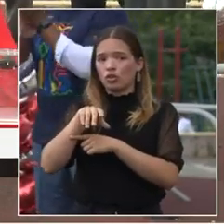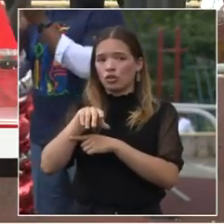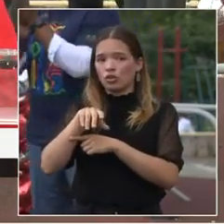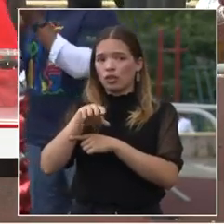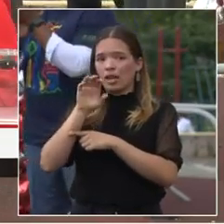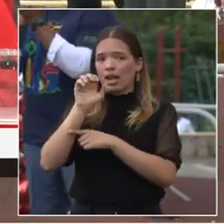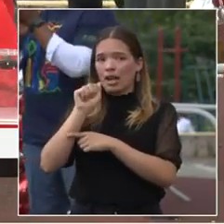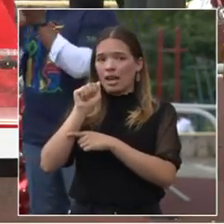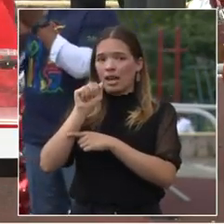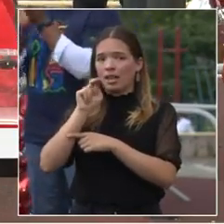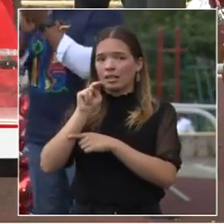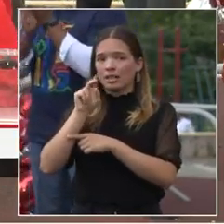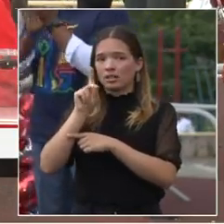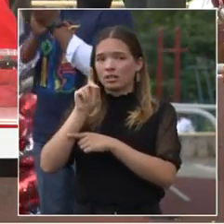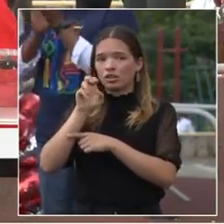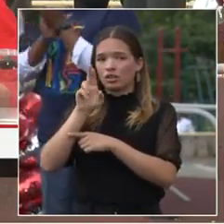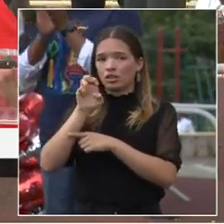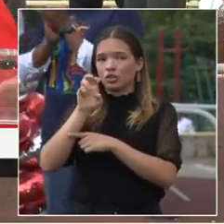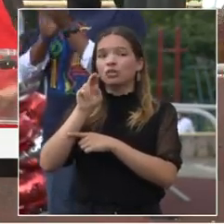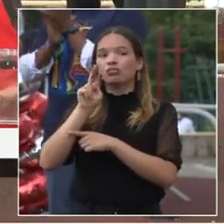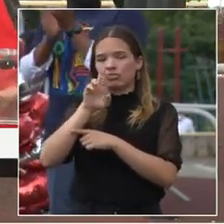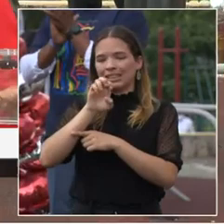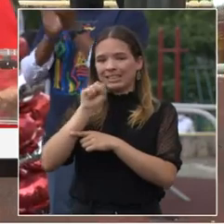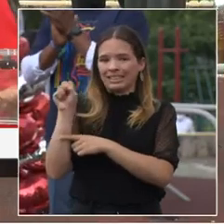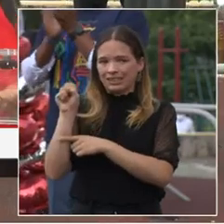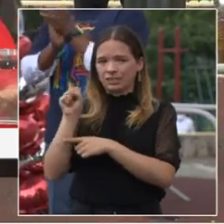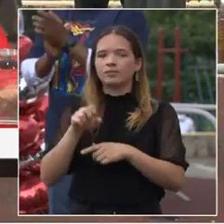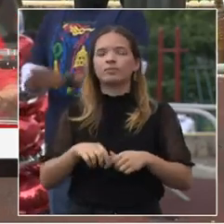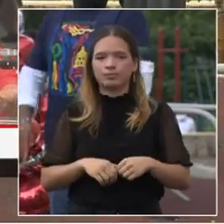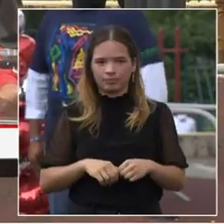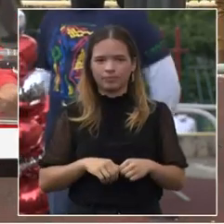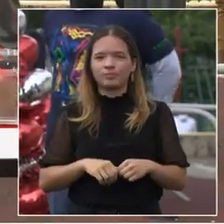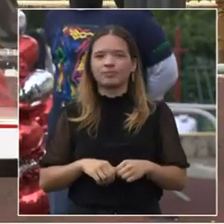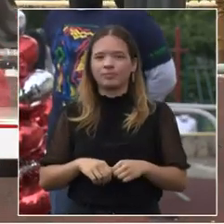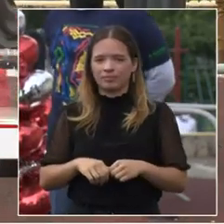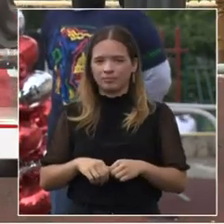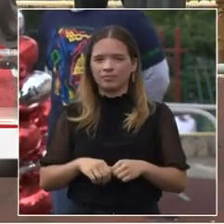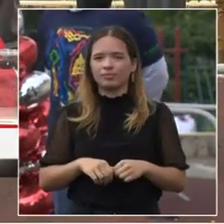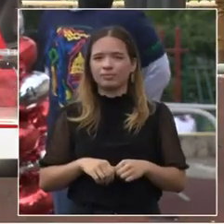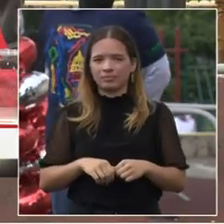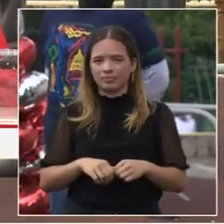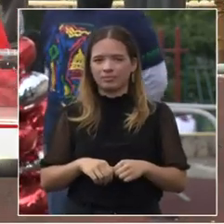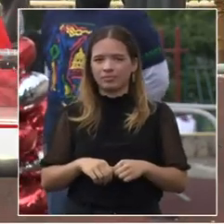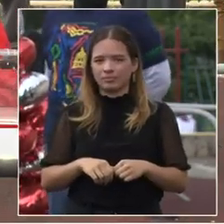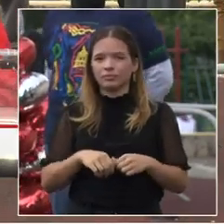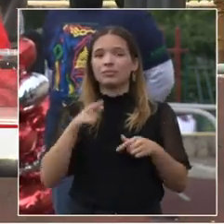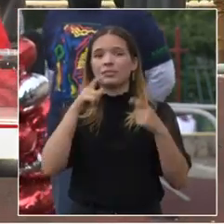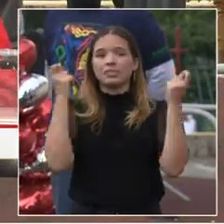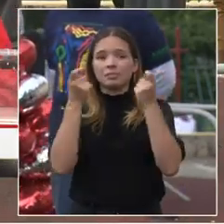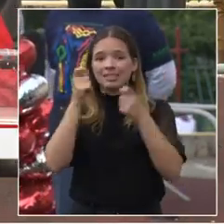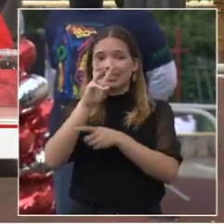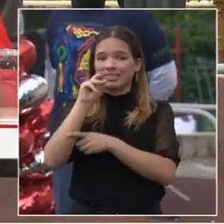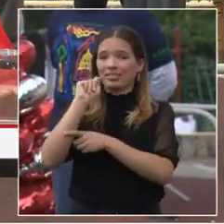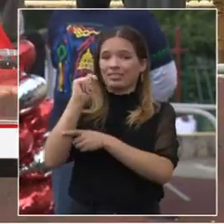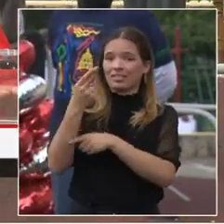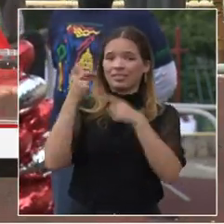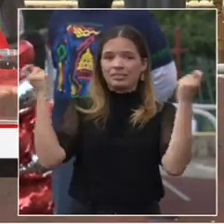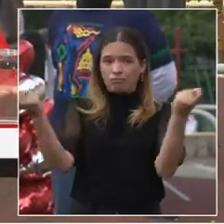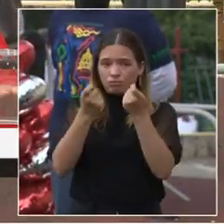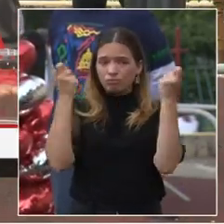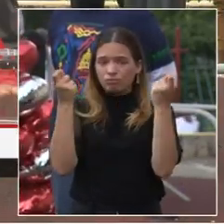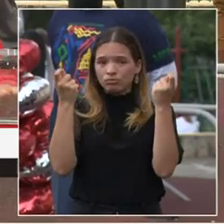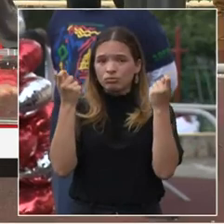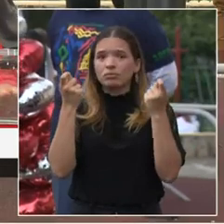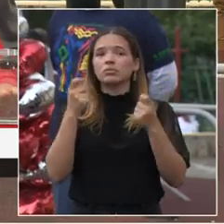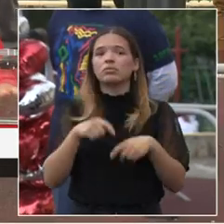ago. So as part of our effort to celebrate our 60th anniversary, we wanted to do something to give back